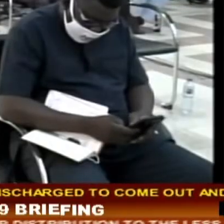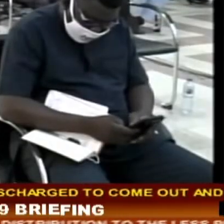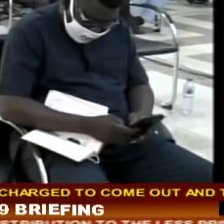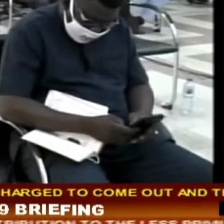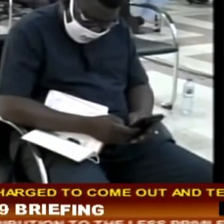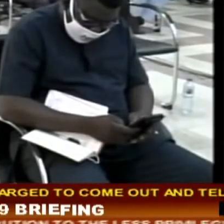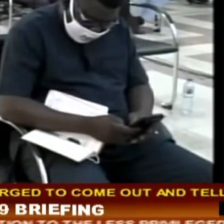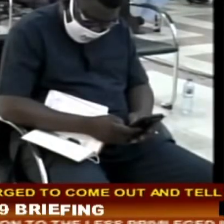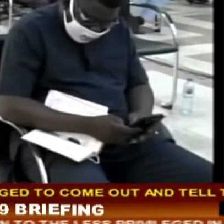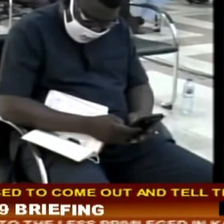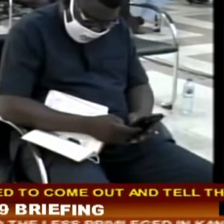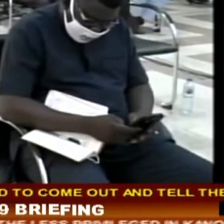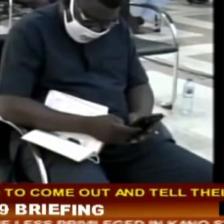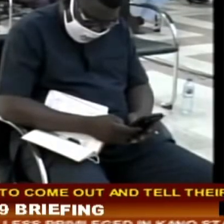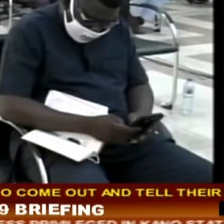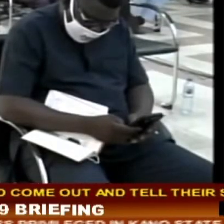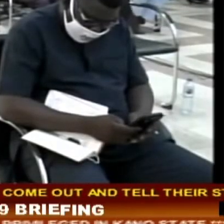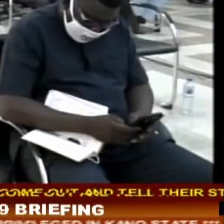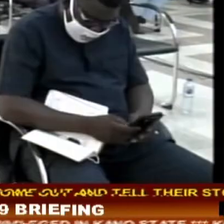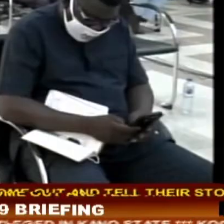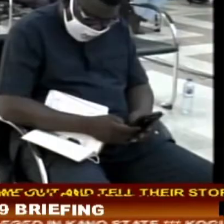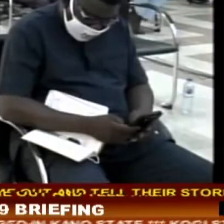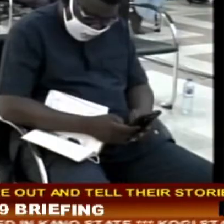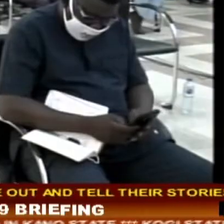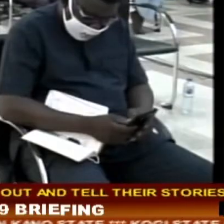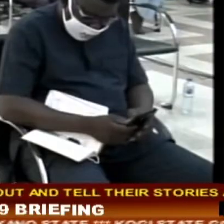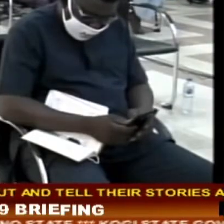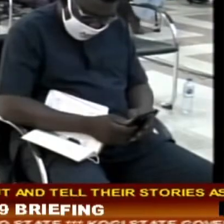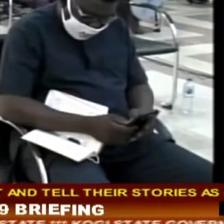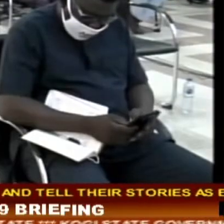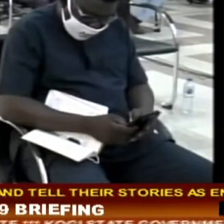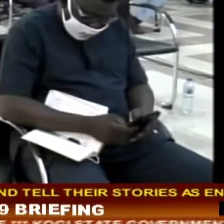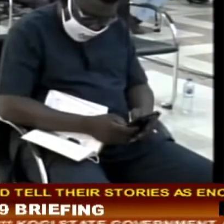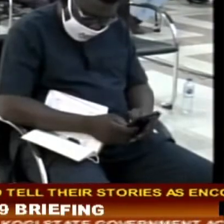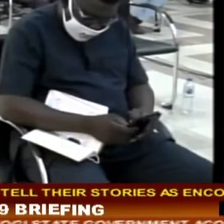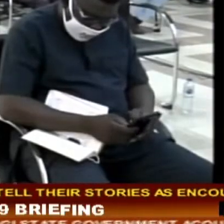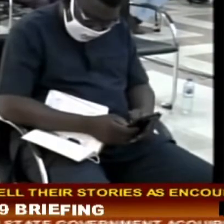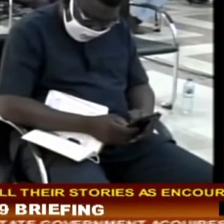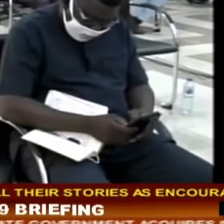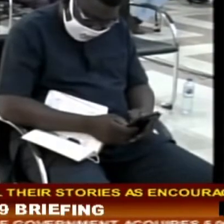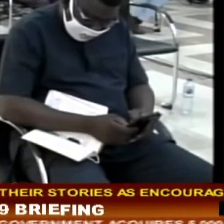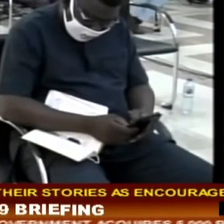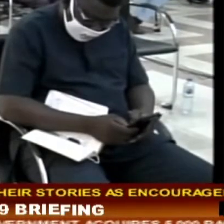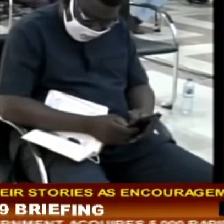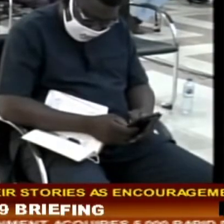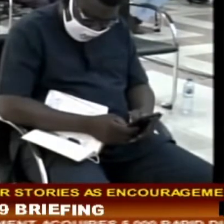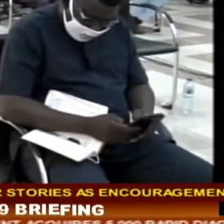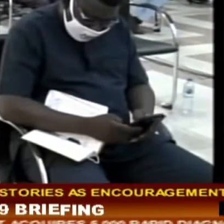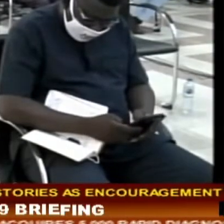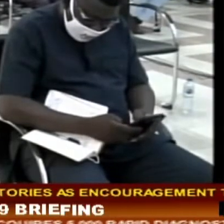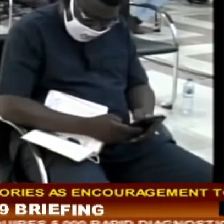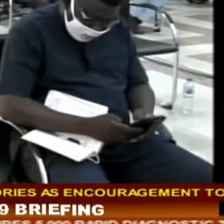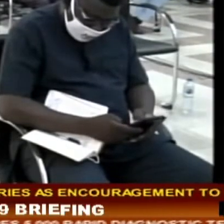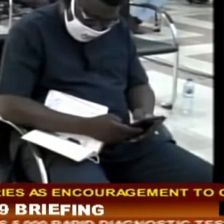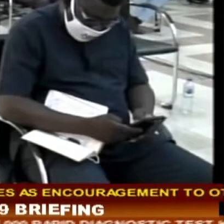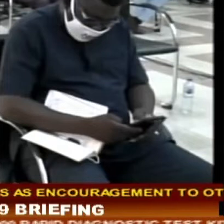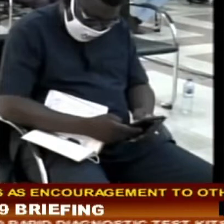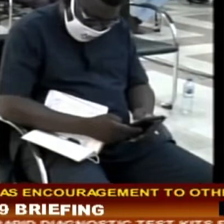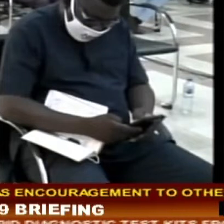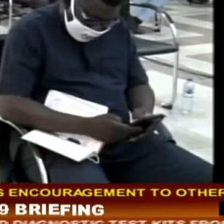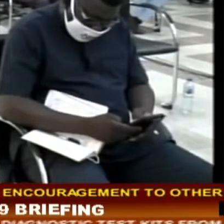so thank you um Friday just to uh affirm what my honorable M said you know we're doing this test even when the tests are